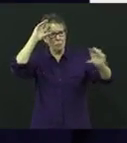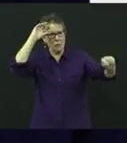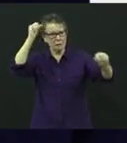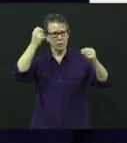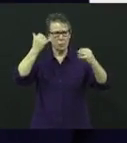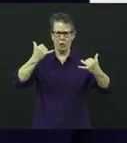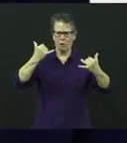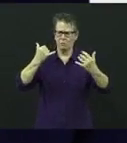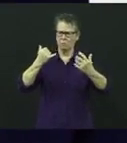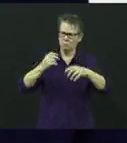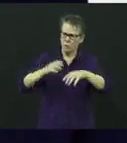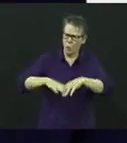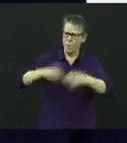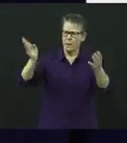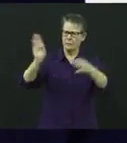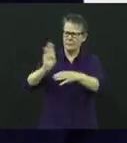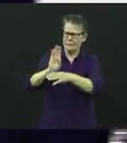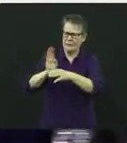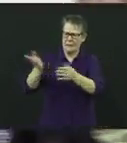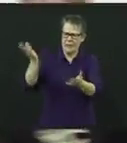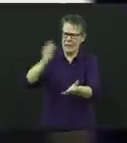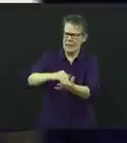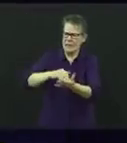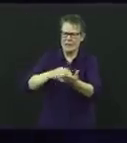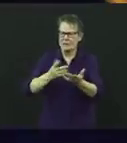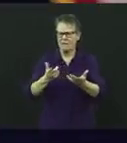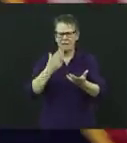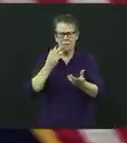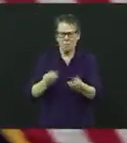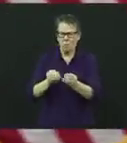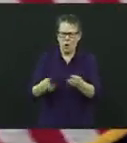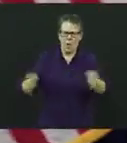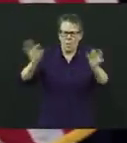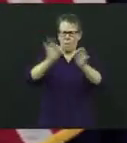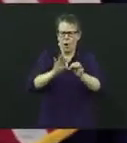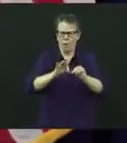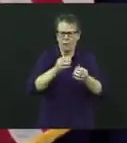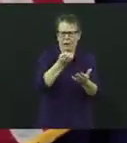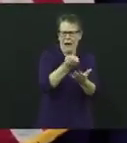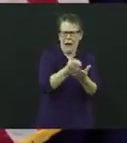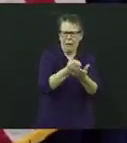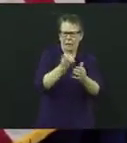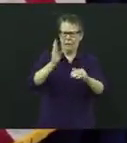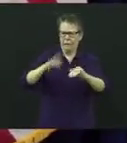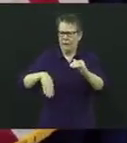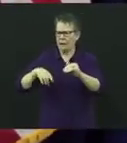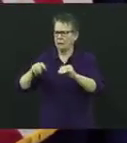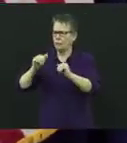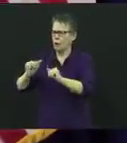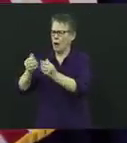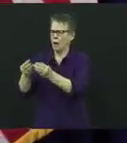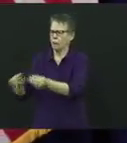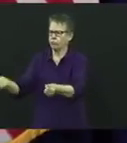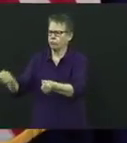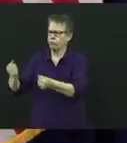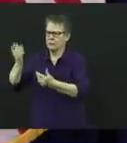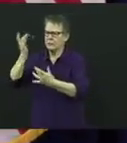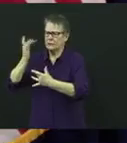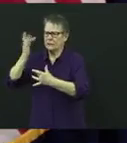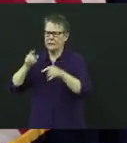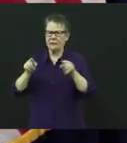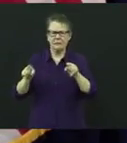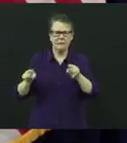I assume when you said experts in this field, you weren't referring to Callahan and Murphy in that respect. That would be correct. Okay, just checking. More color